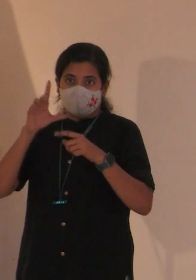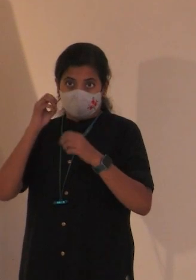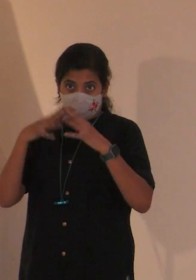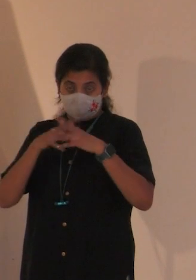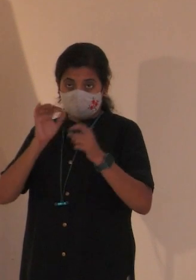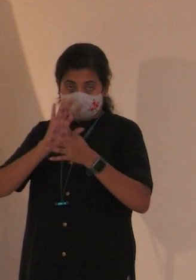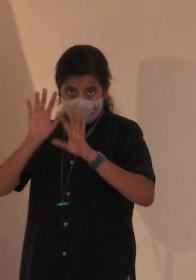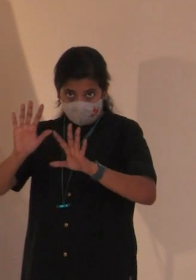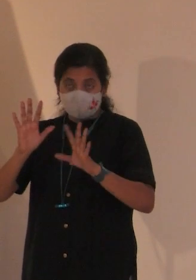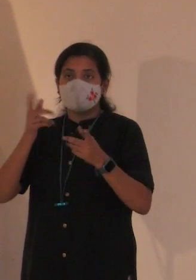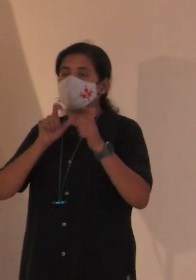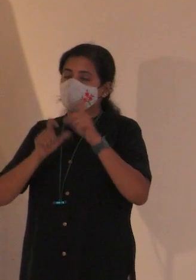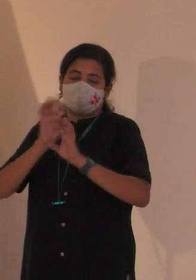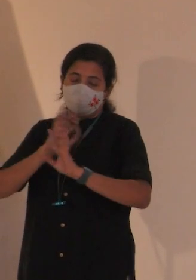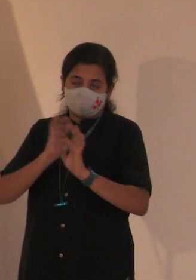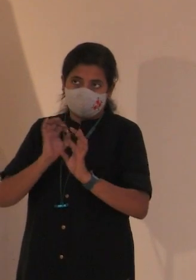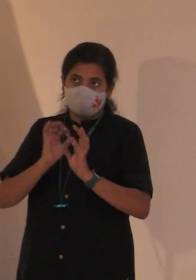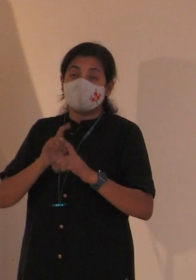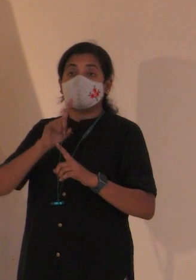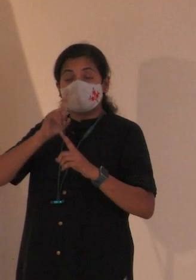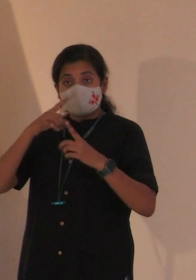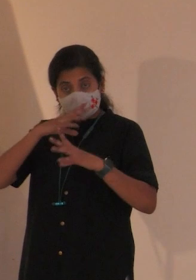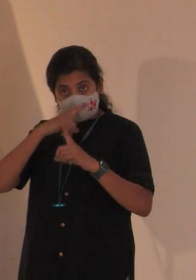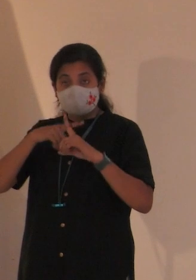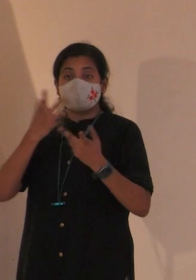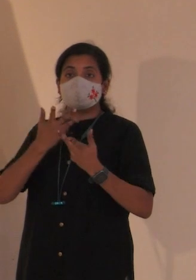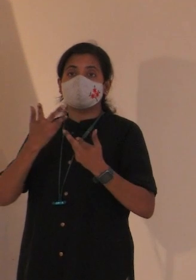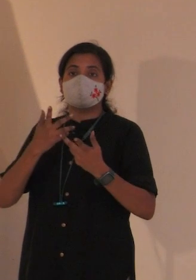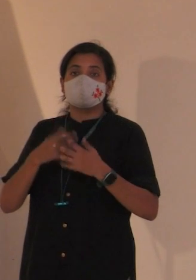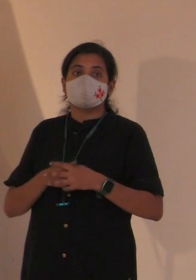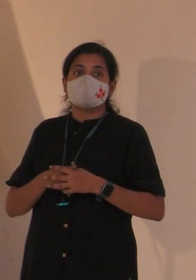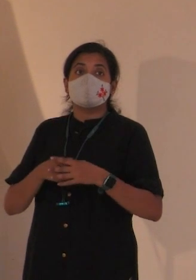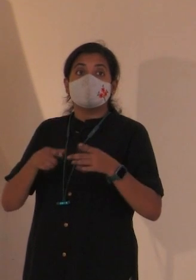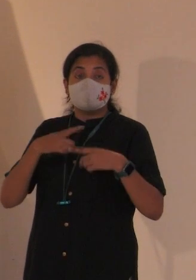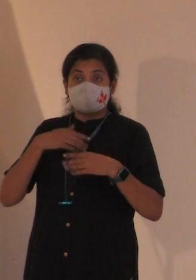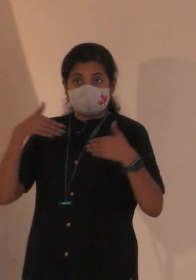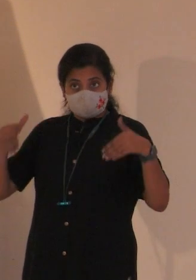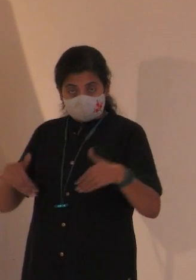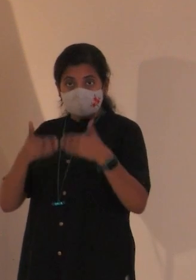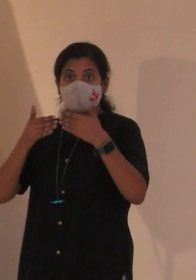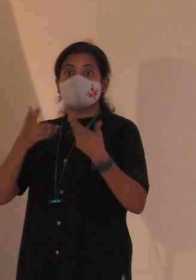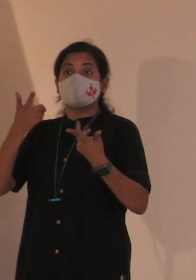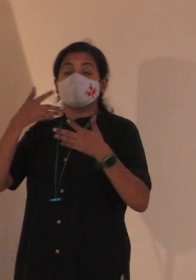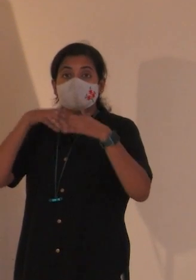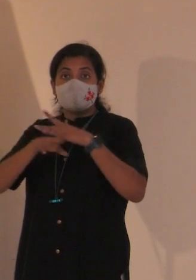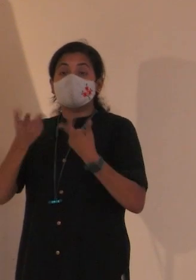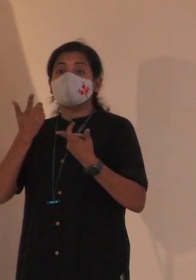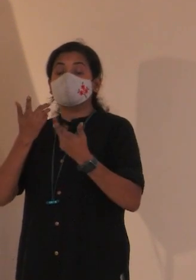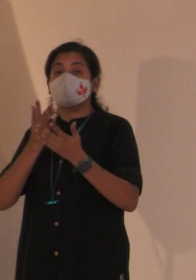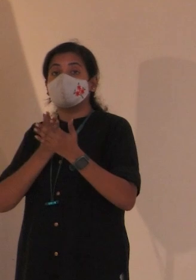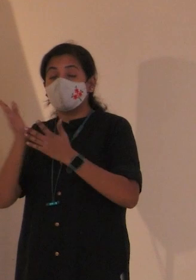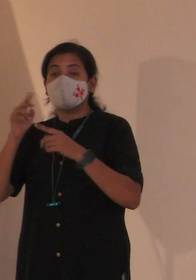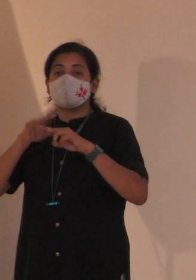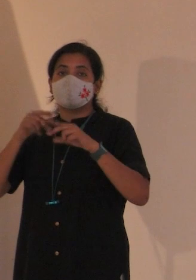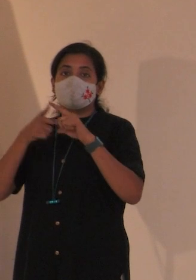of people we've got to do these fellowships, but as a word of mouth interaction, we also got another fellowship